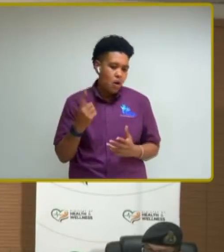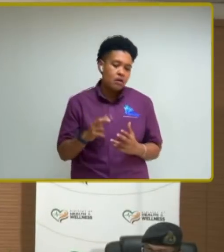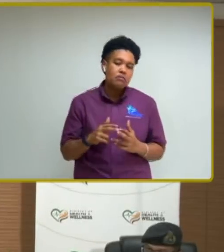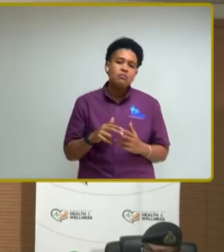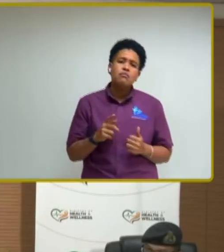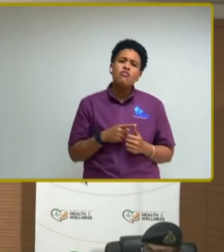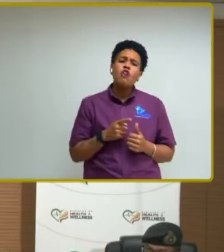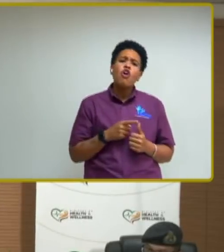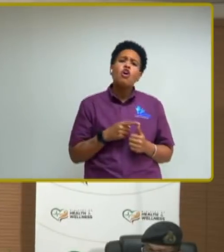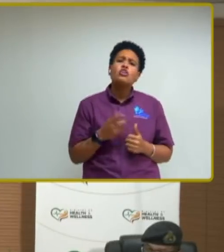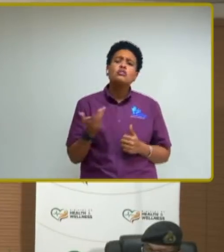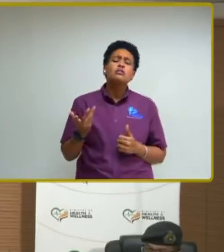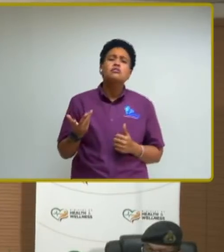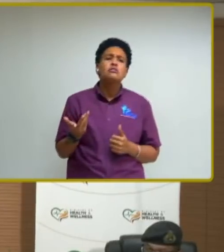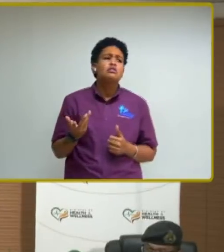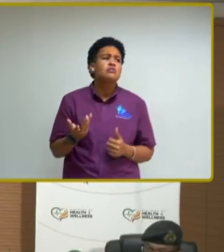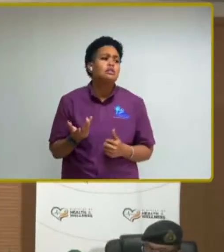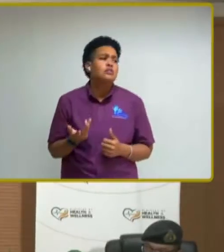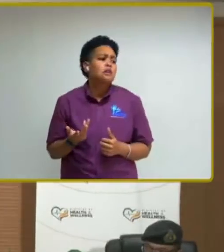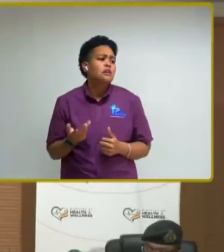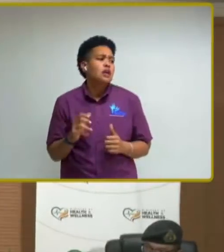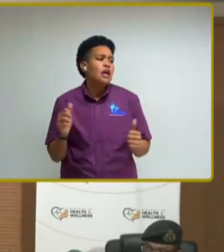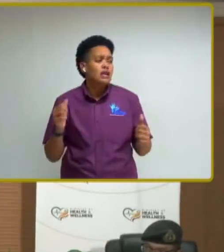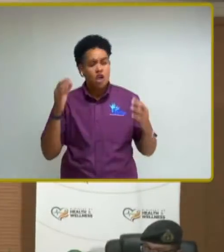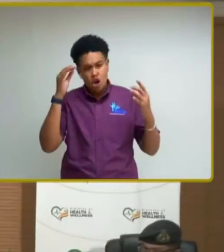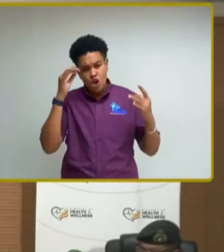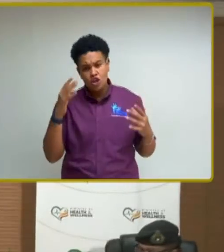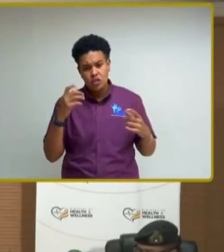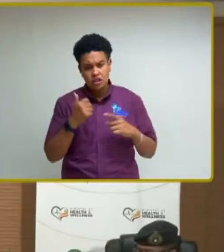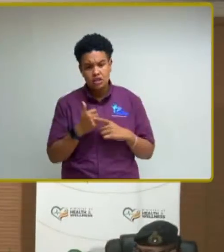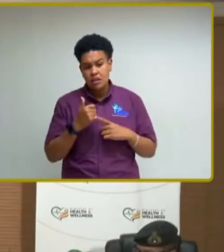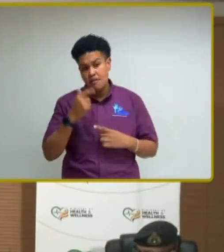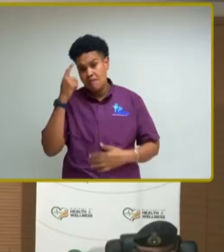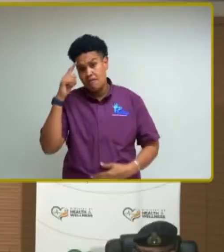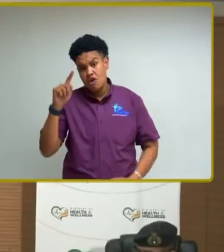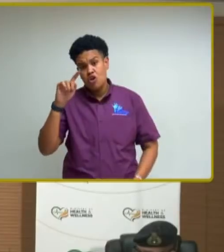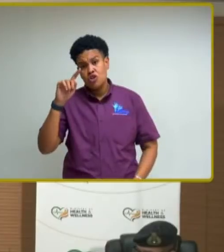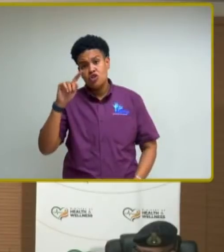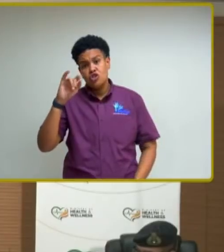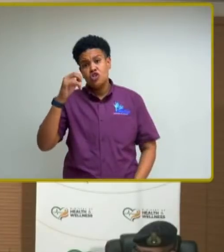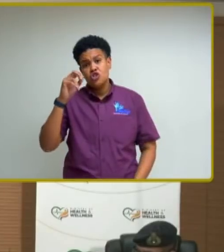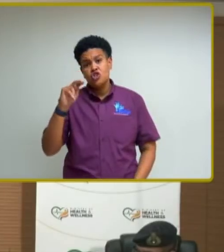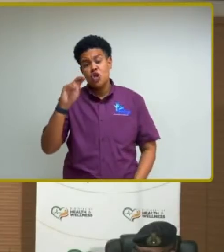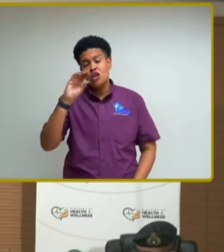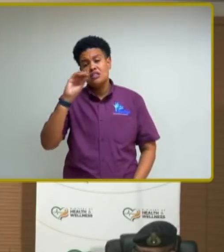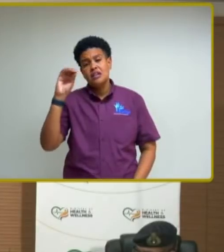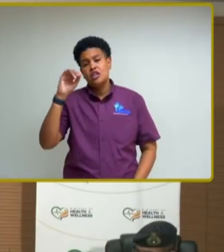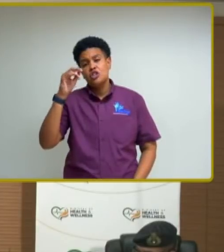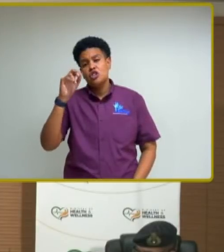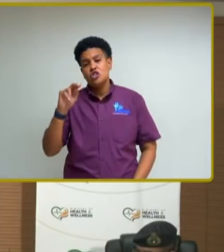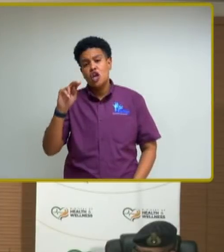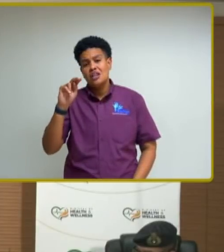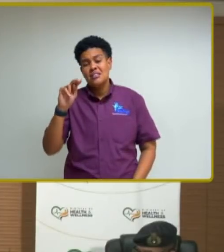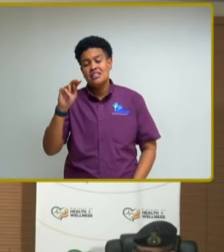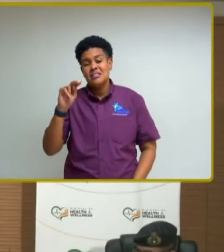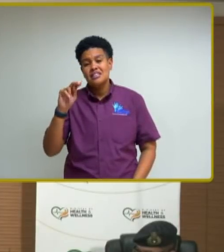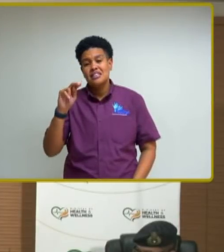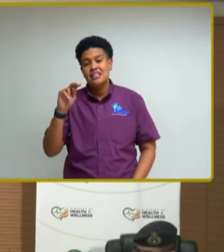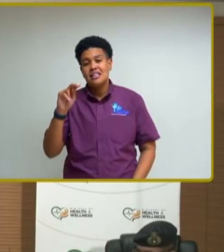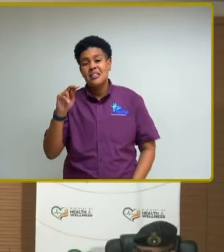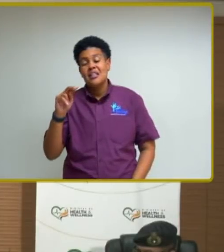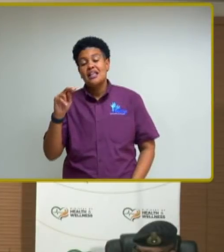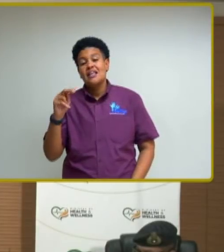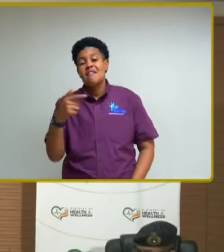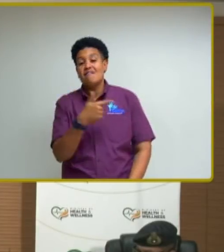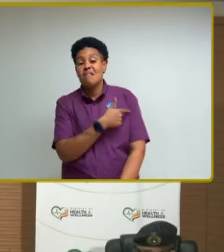is, are there any considerations for the Johnson and Johnson vaccine, which is a single jab